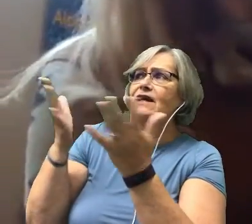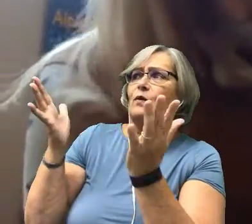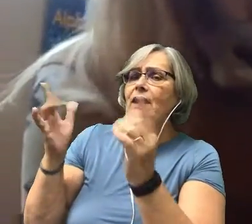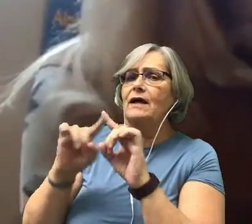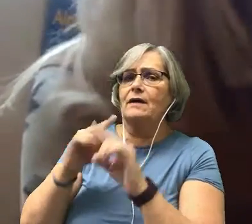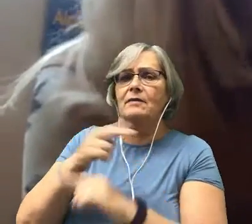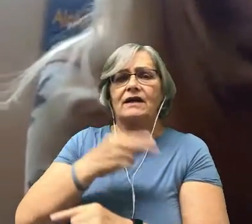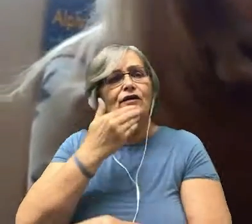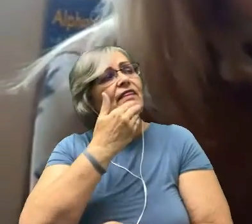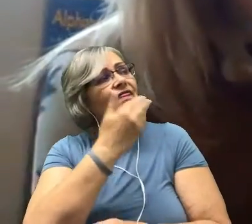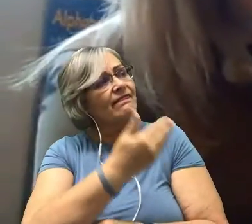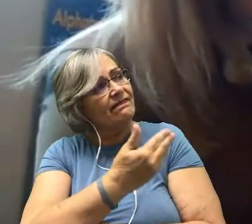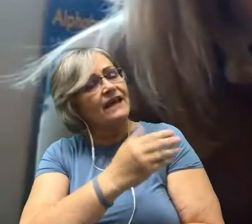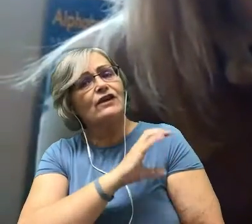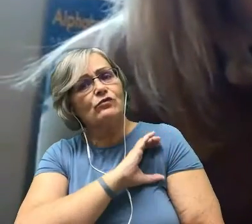Harold thanked him.